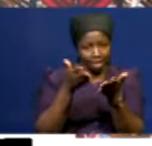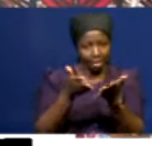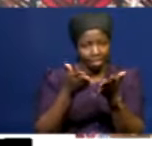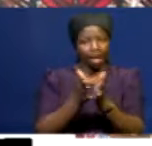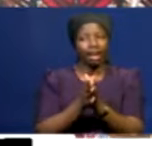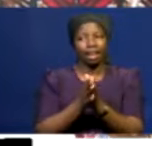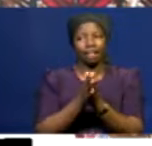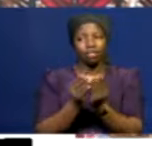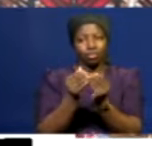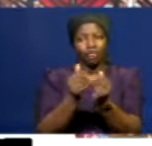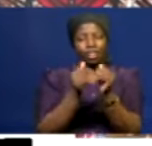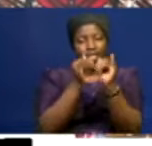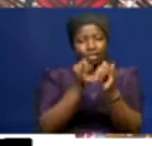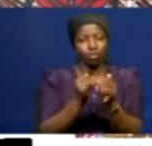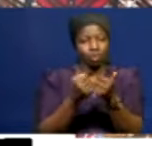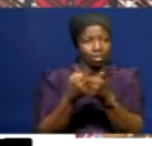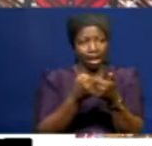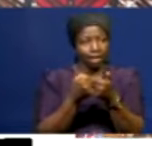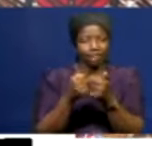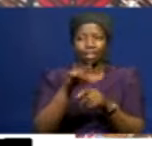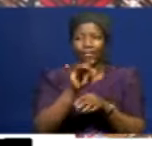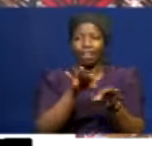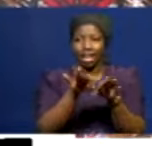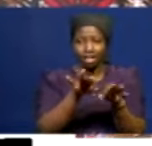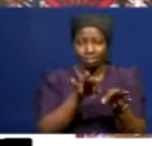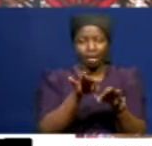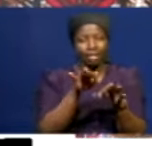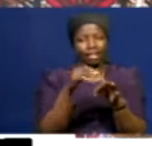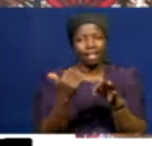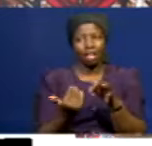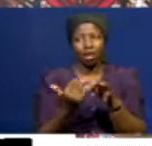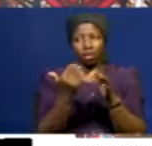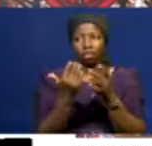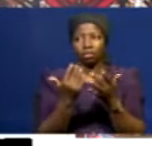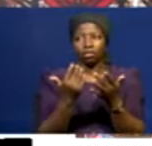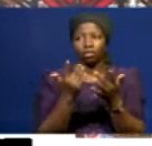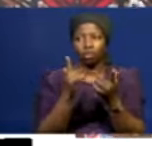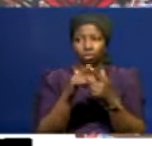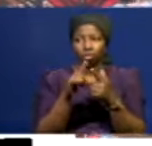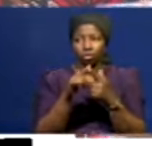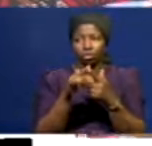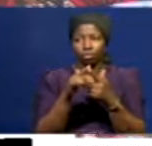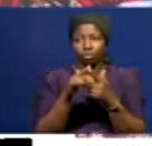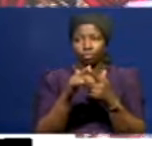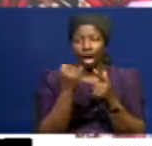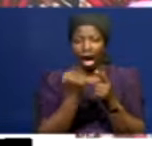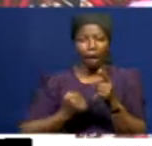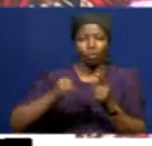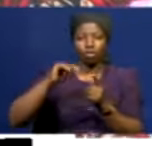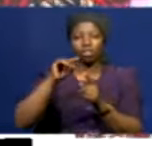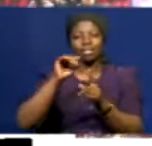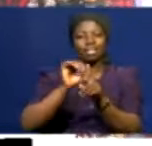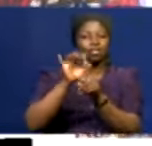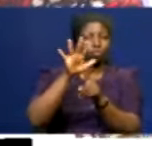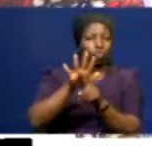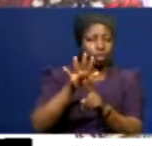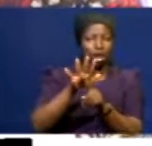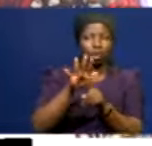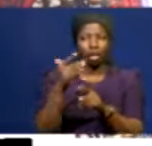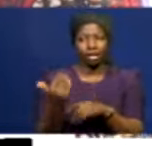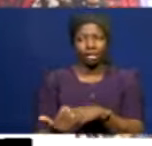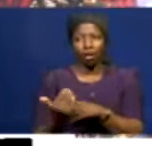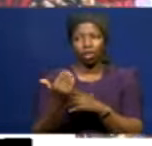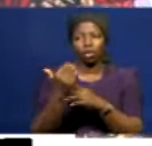child abuse to include the use or exposure of a child to electronic or online platforms